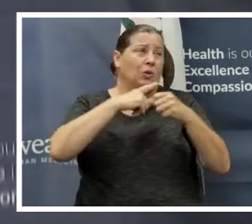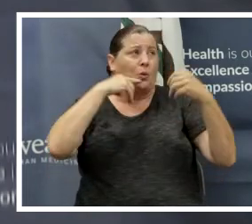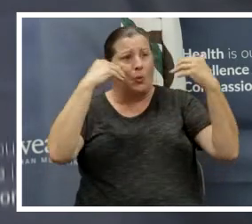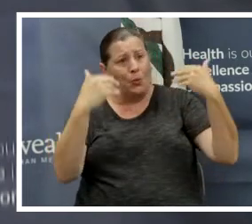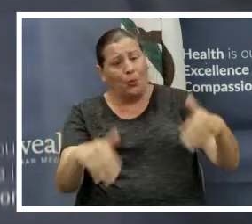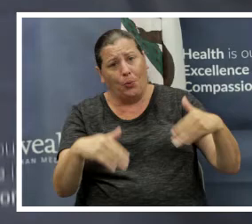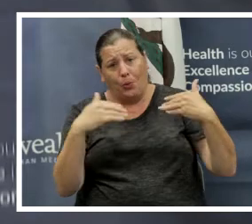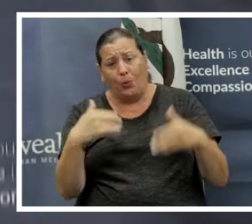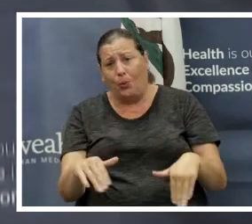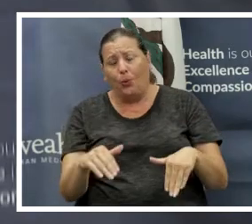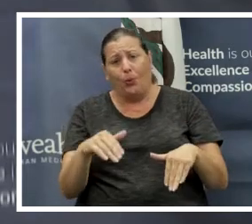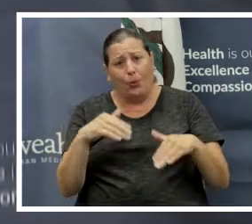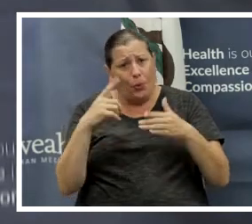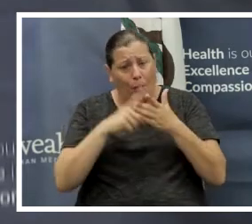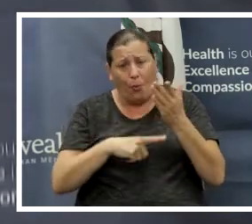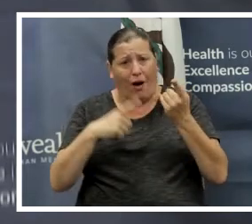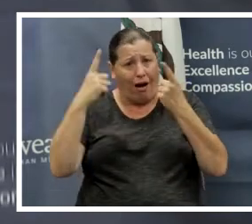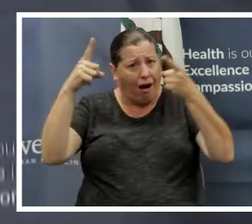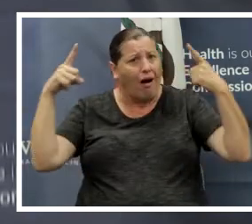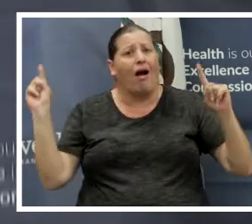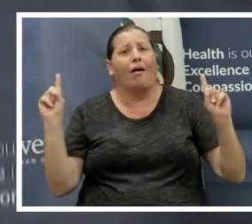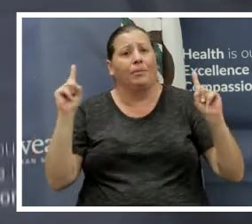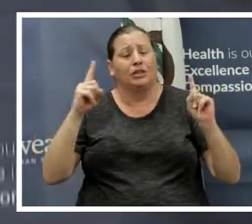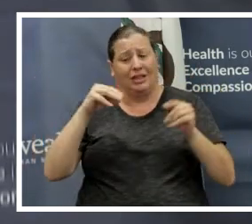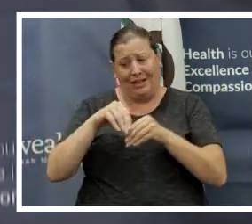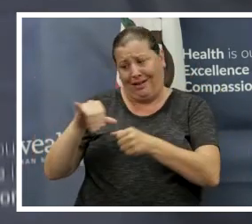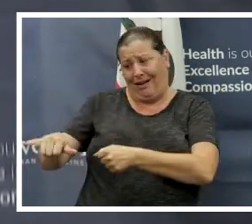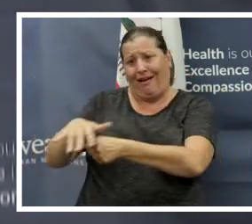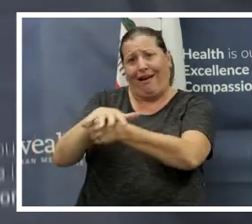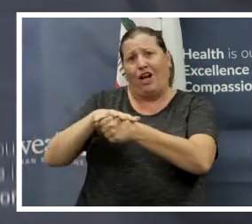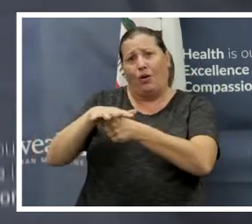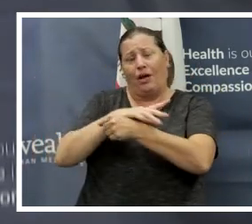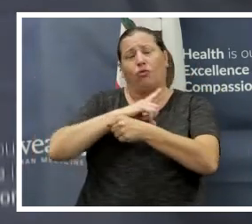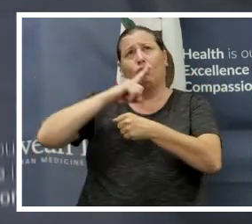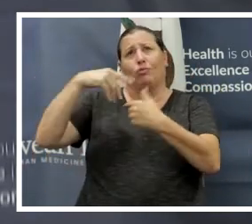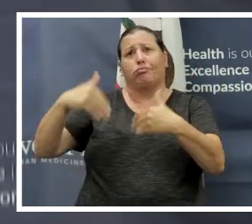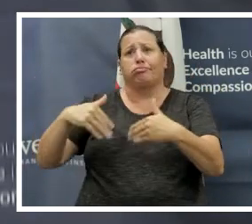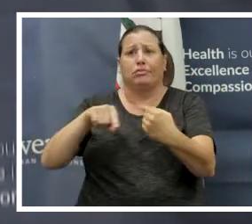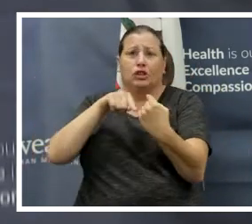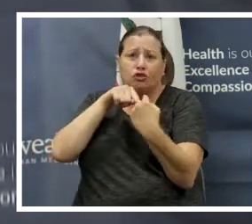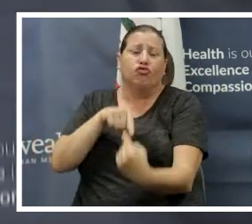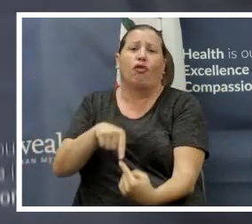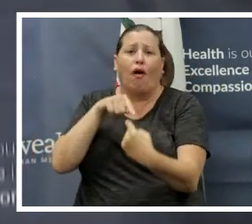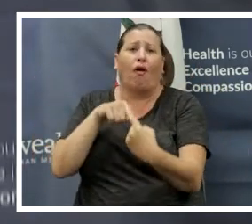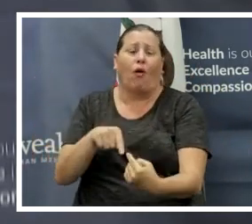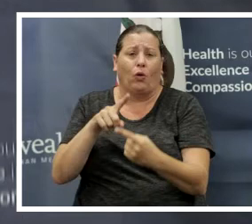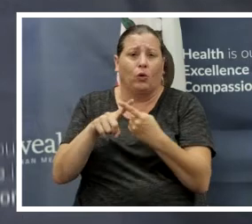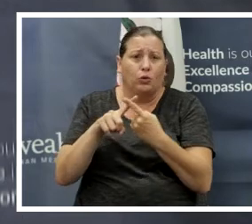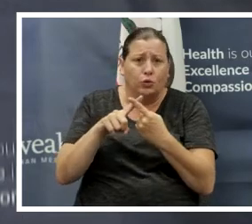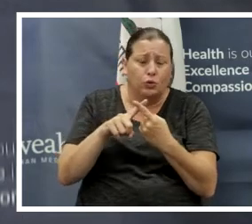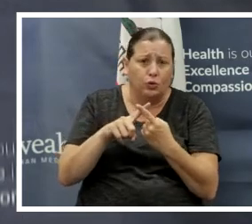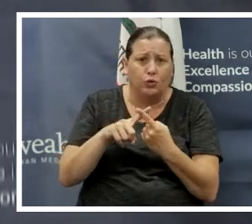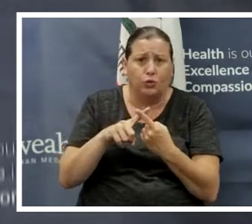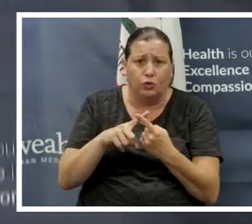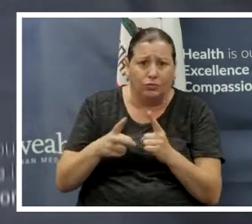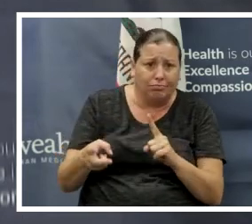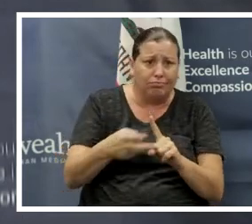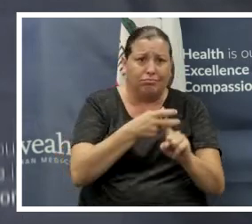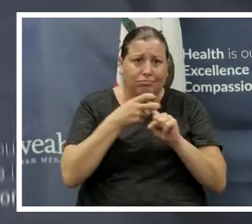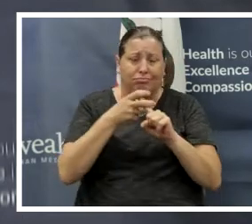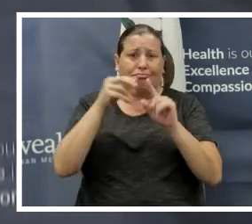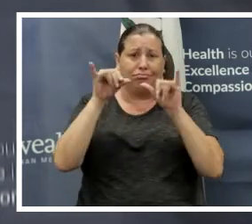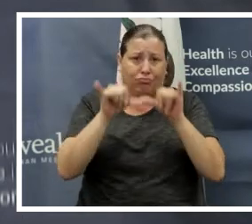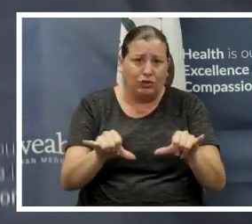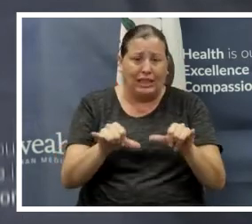tremendous accomplishment for an area that has really struggled to attract and retain physicians. The San